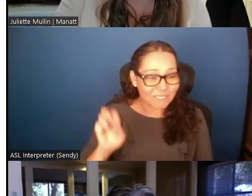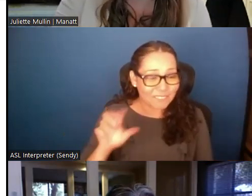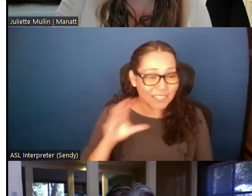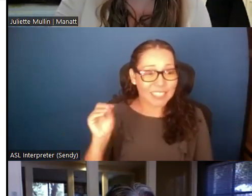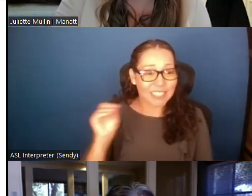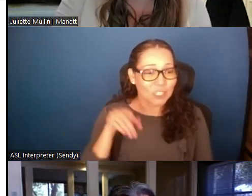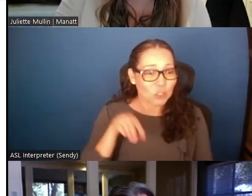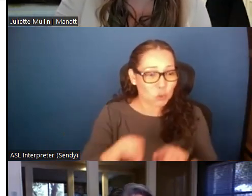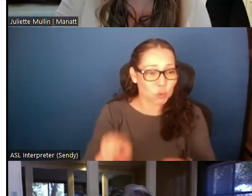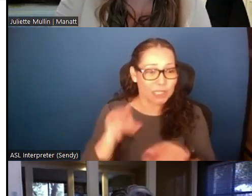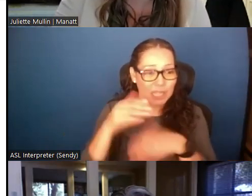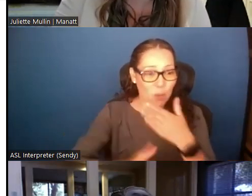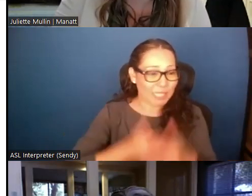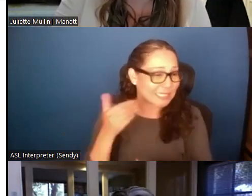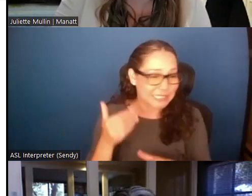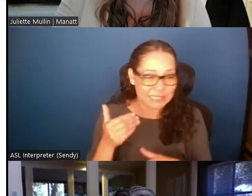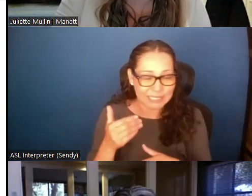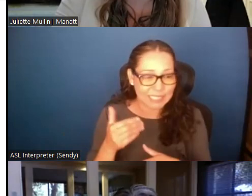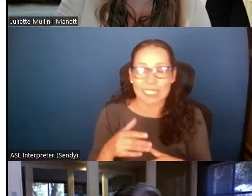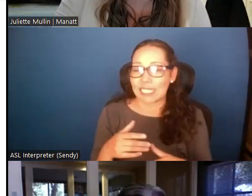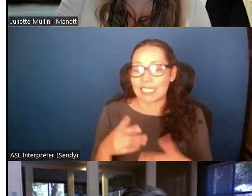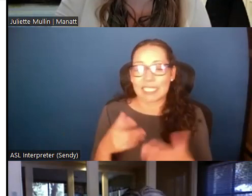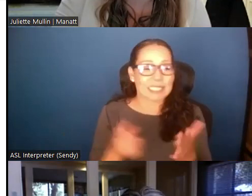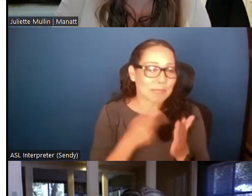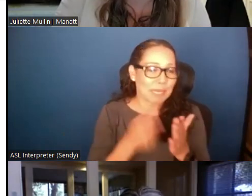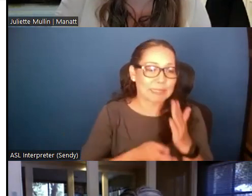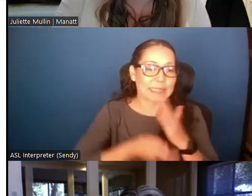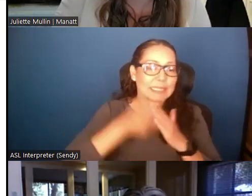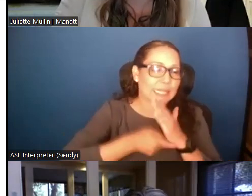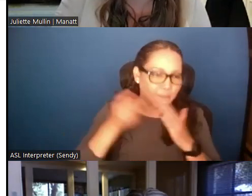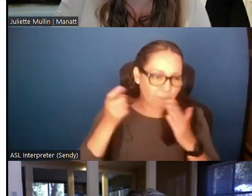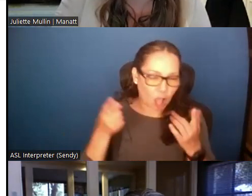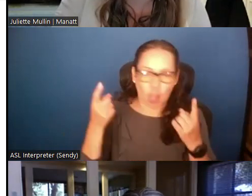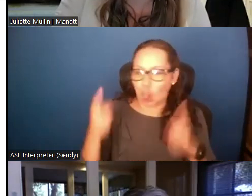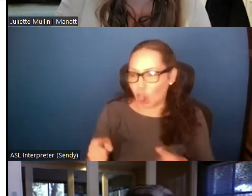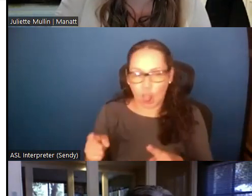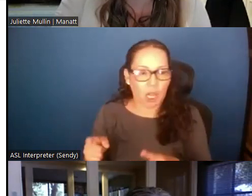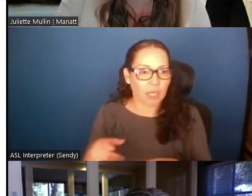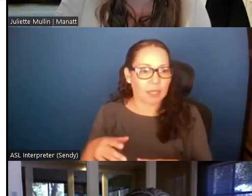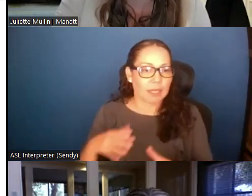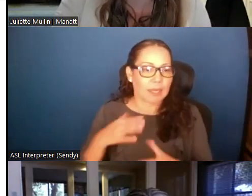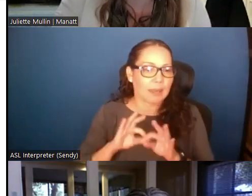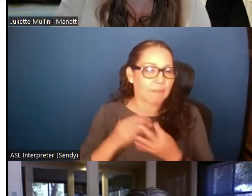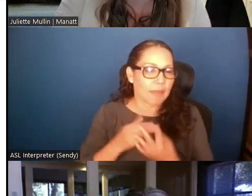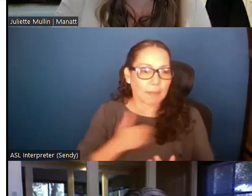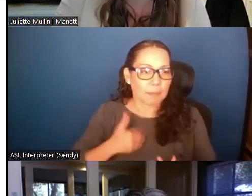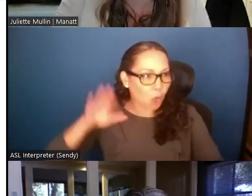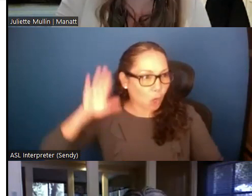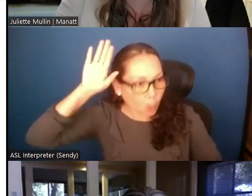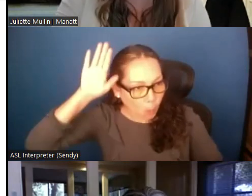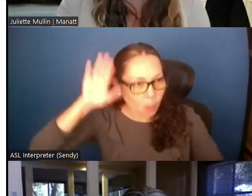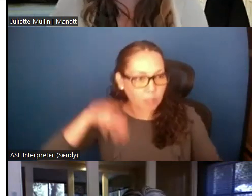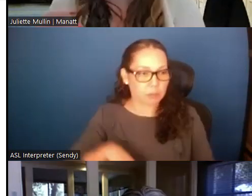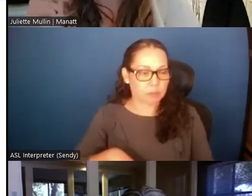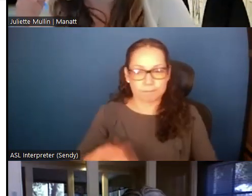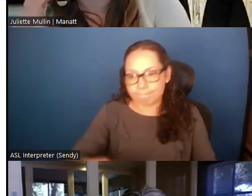code process. It's usually a default kind of thing. A family member steps up, they haven't been designated, they just sort of take the